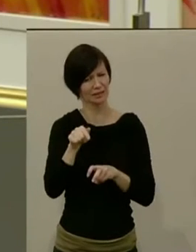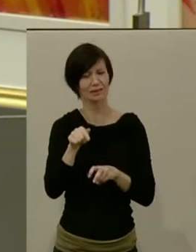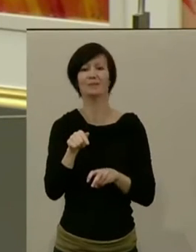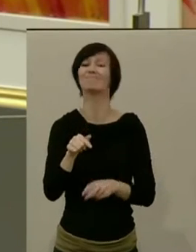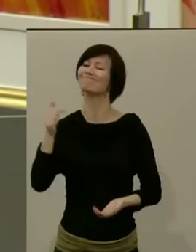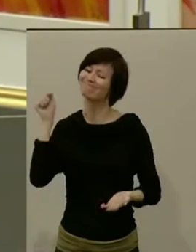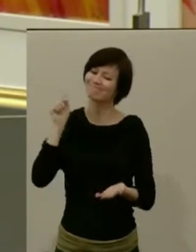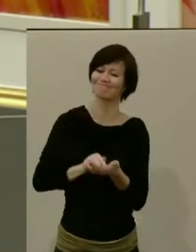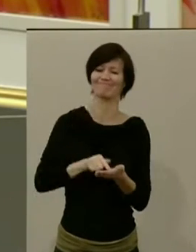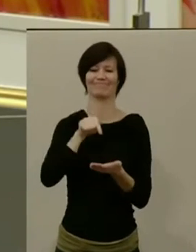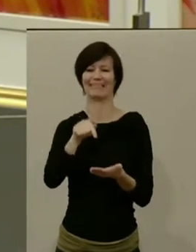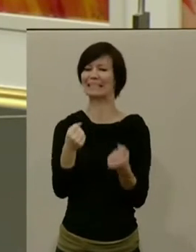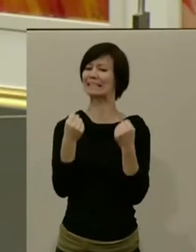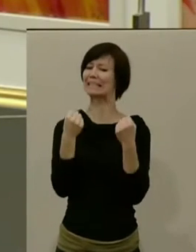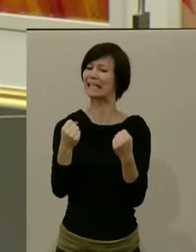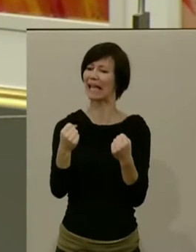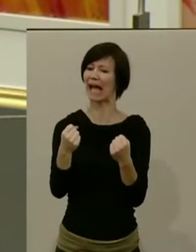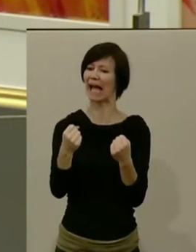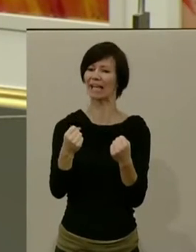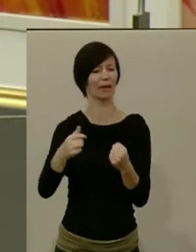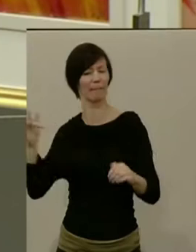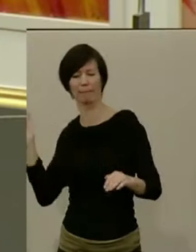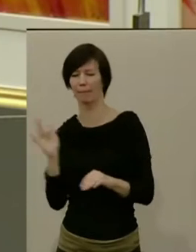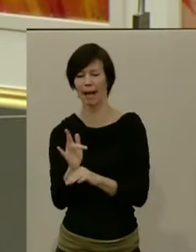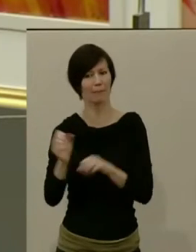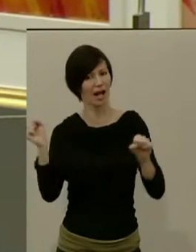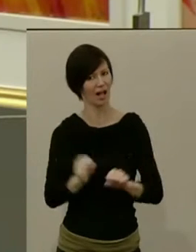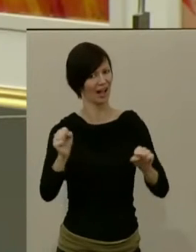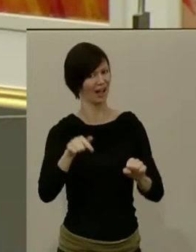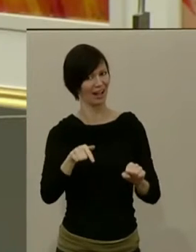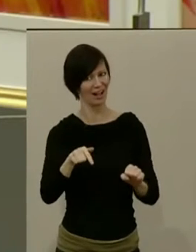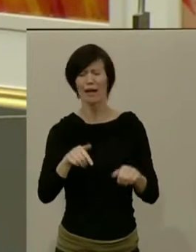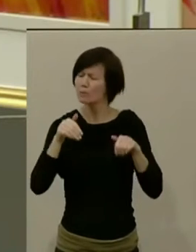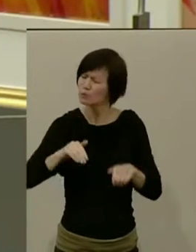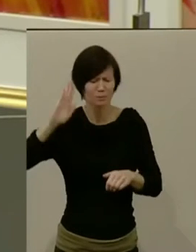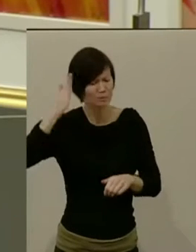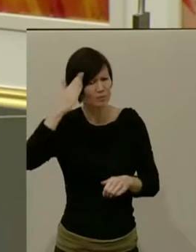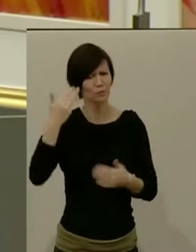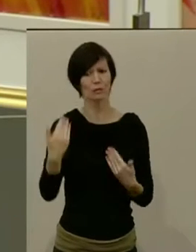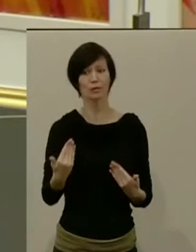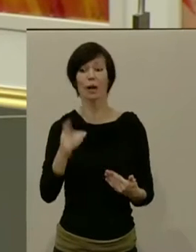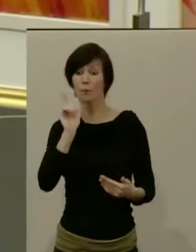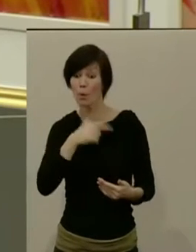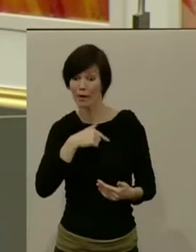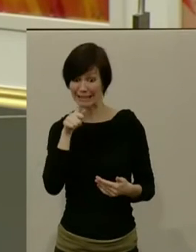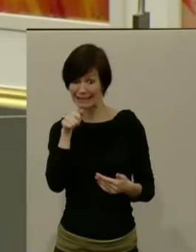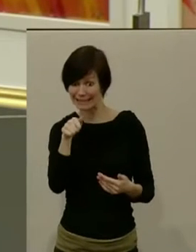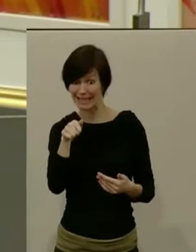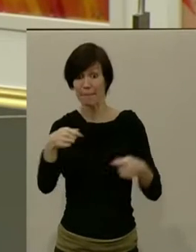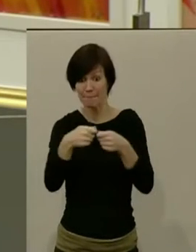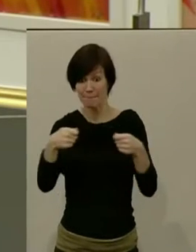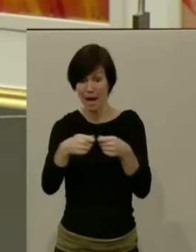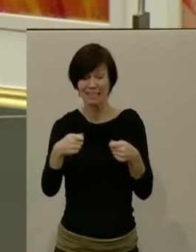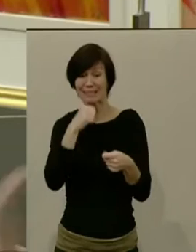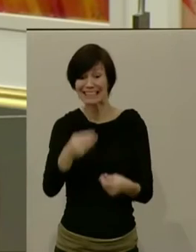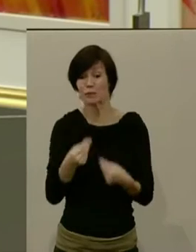my statement from a few months ago, and when I said it's an attack on the security to not